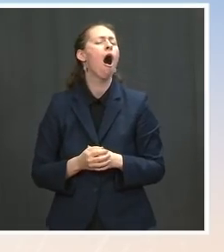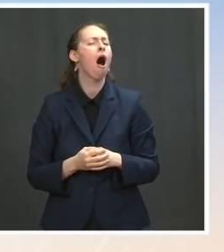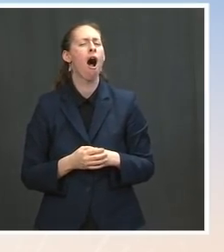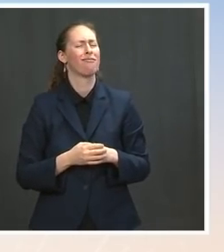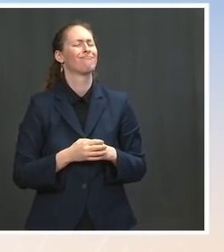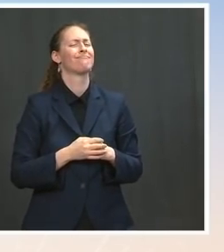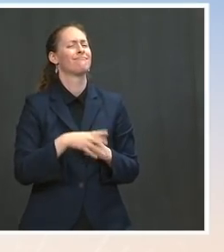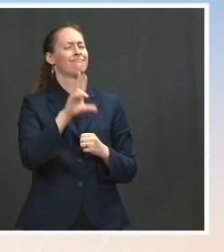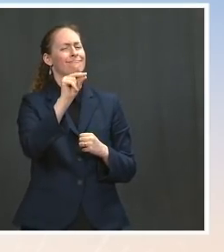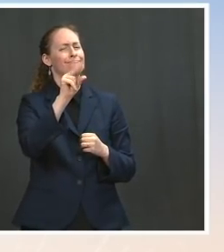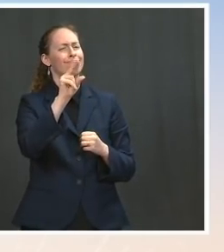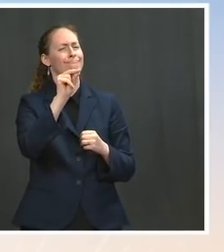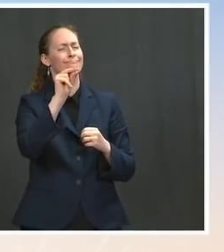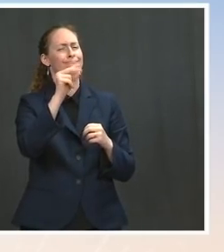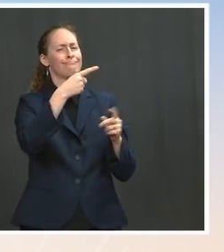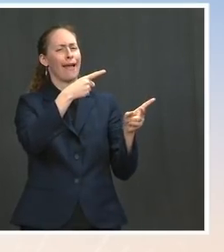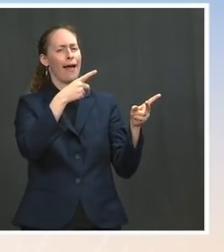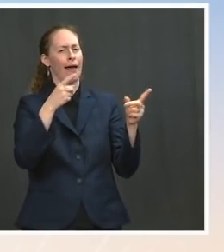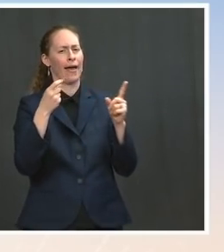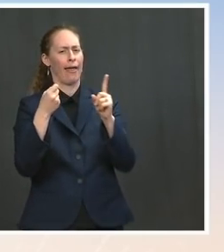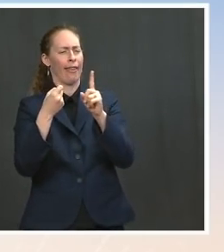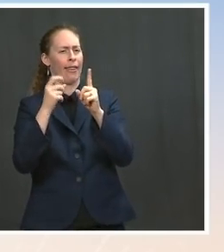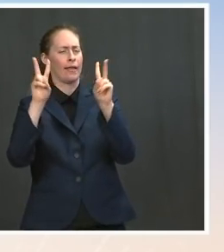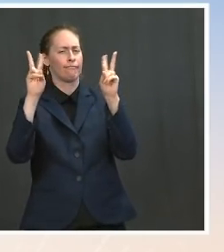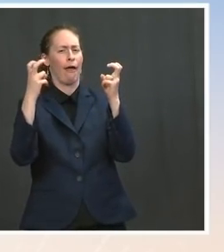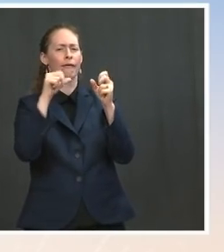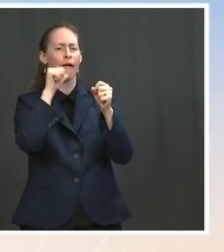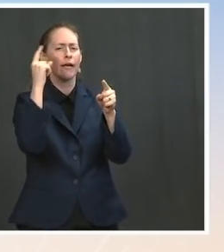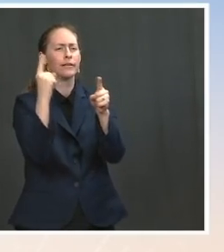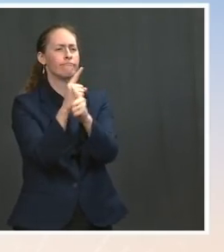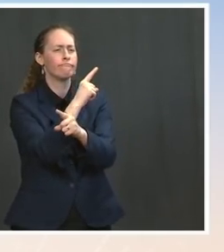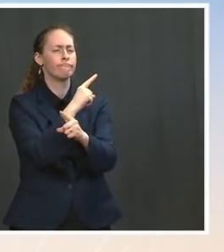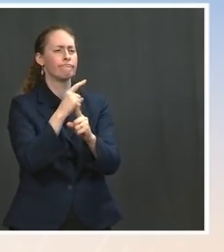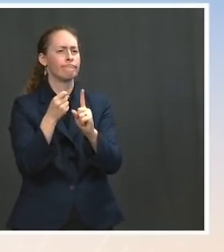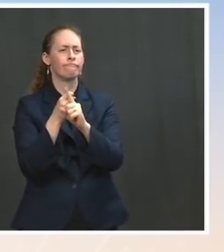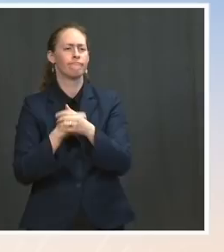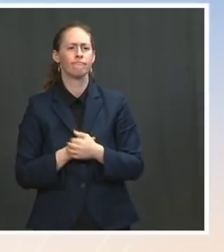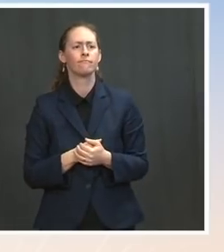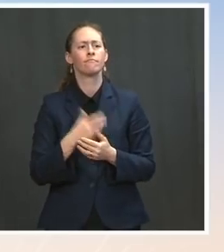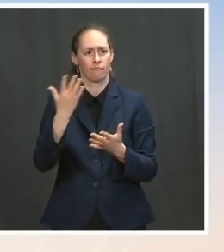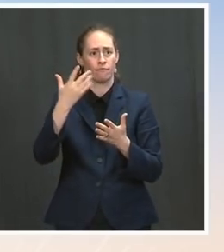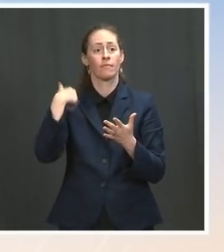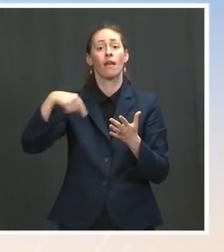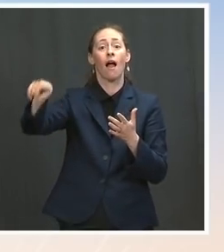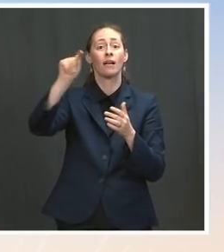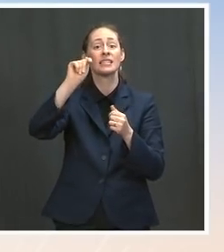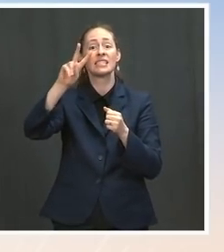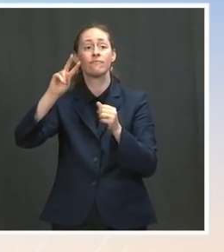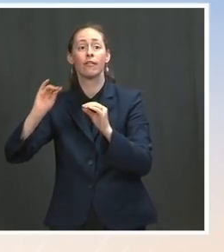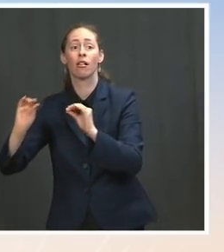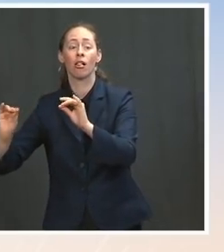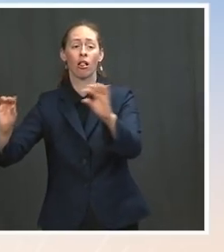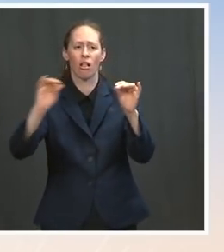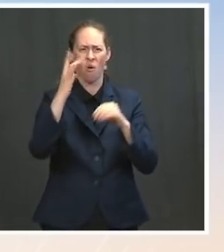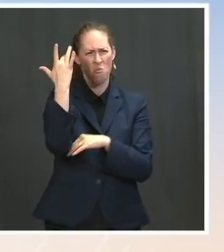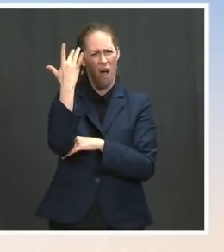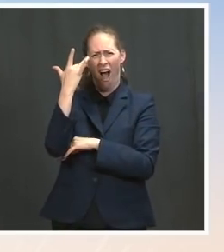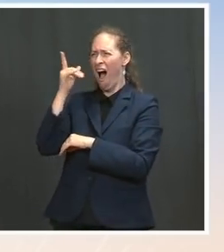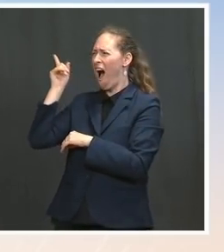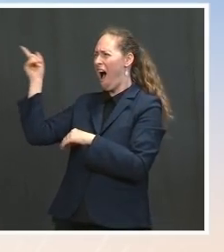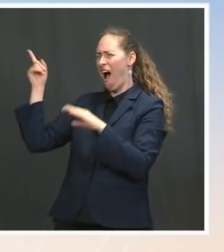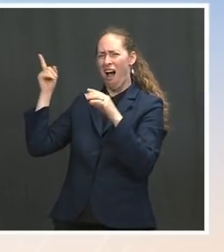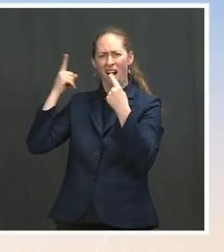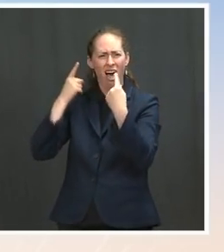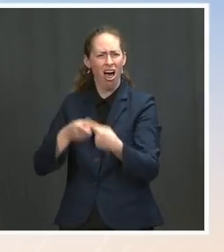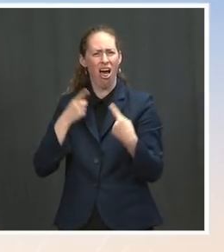directly. What he said was, I hear all the folks on TV saying, why doesn't Biden get this done? Well, because Biden only has a majority